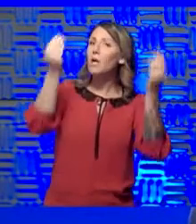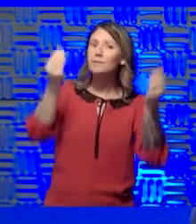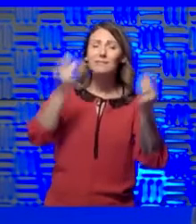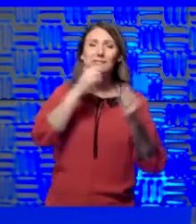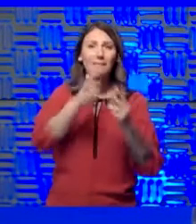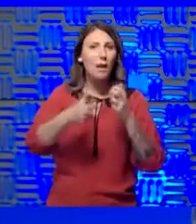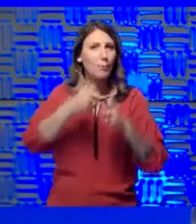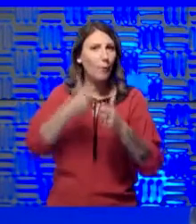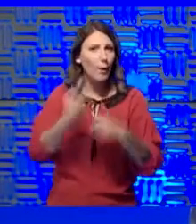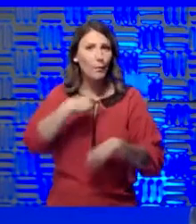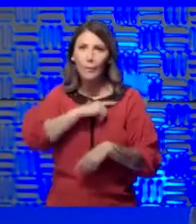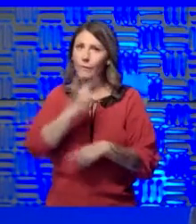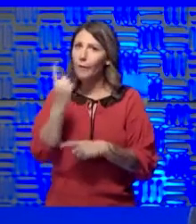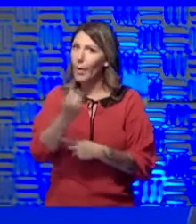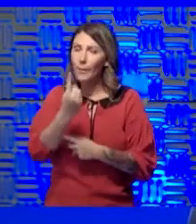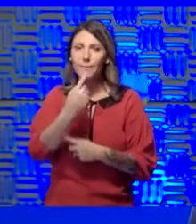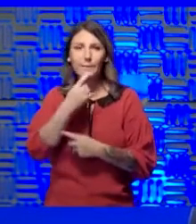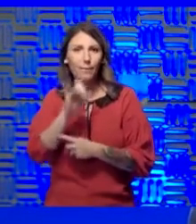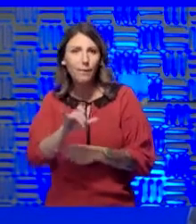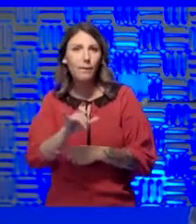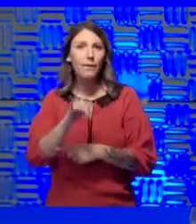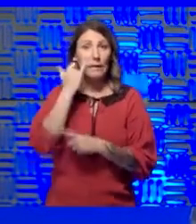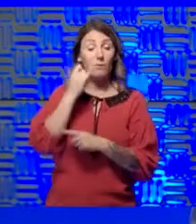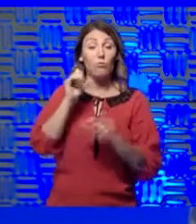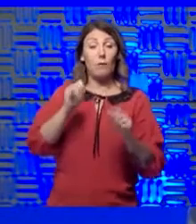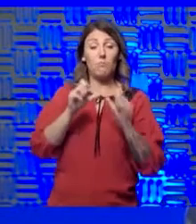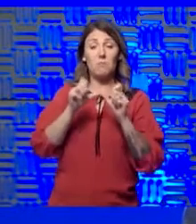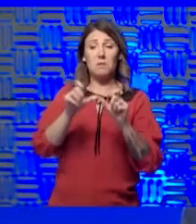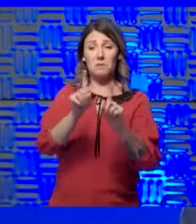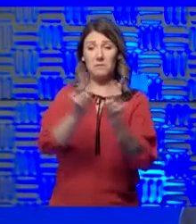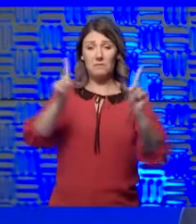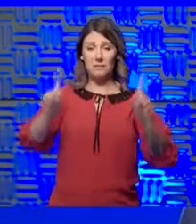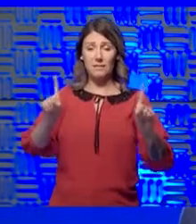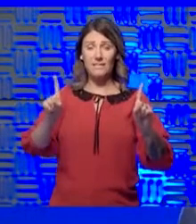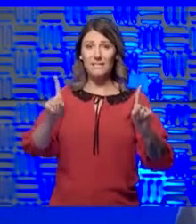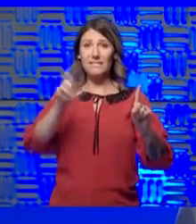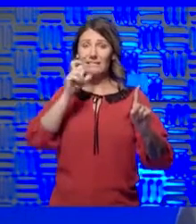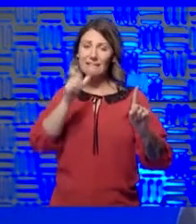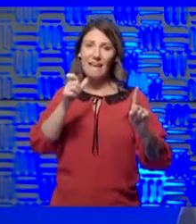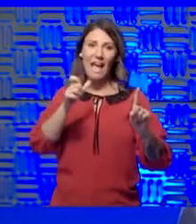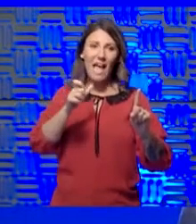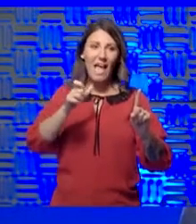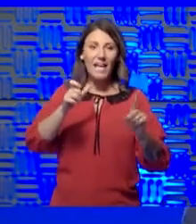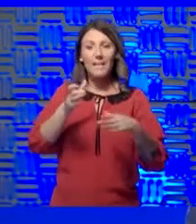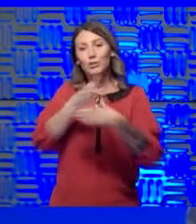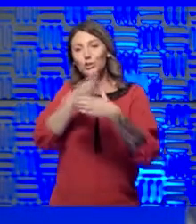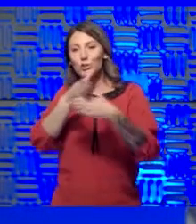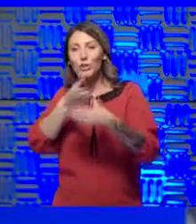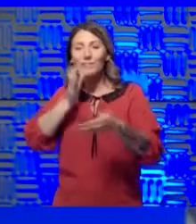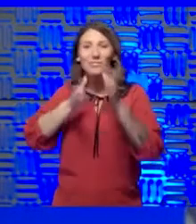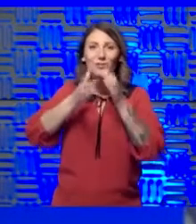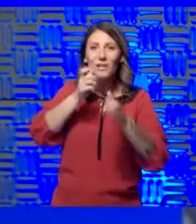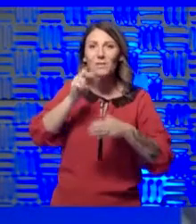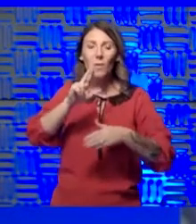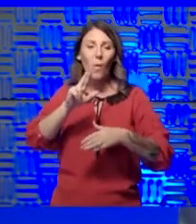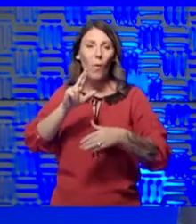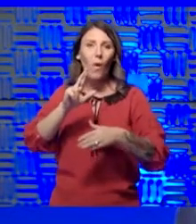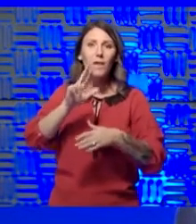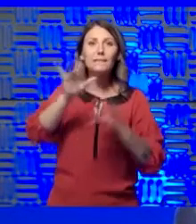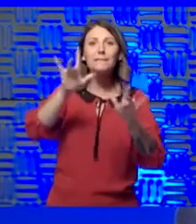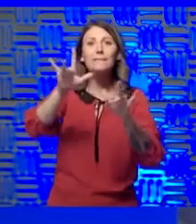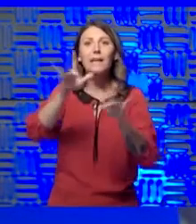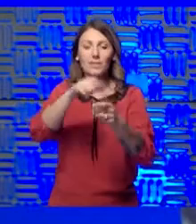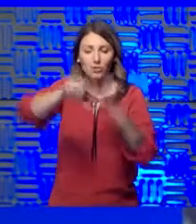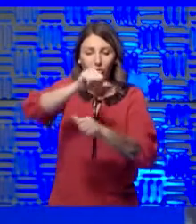said that. If you can maintain your distance, if you cannot be sharing drinks or touching each other,